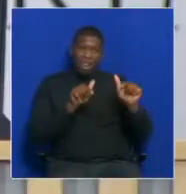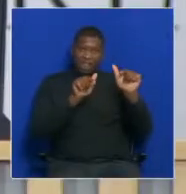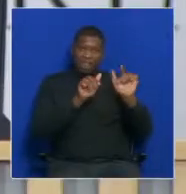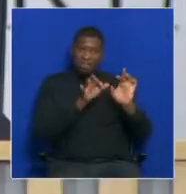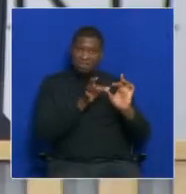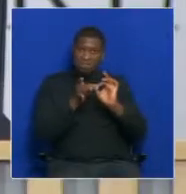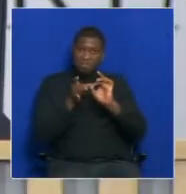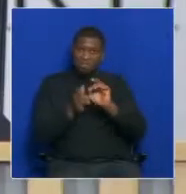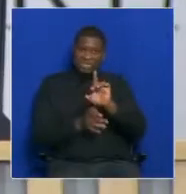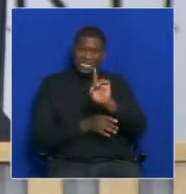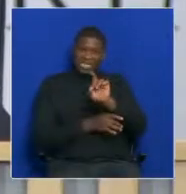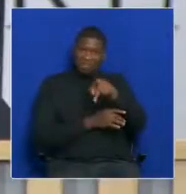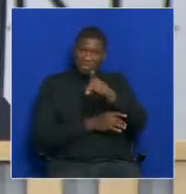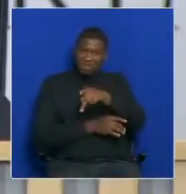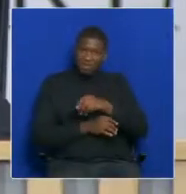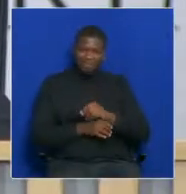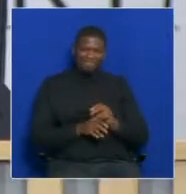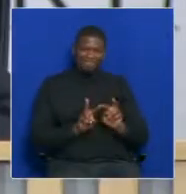No.